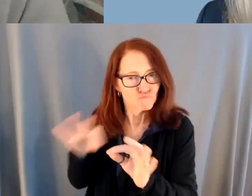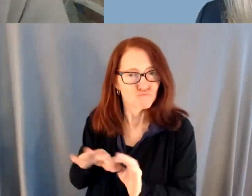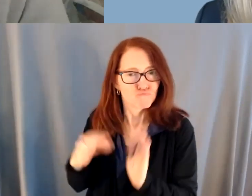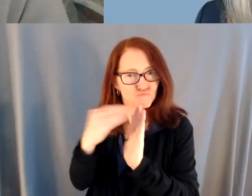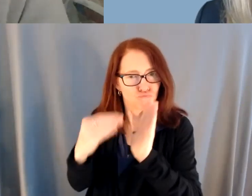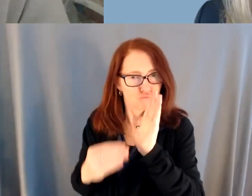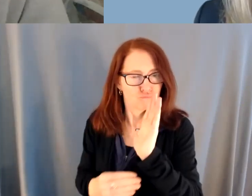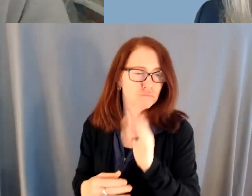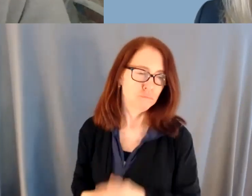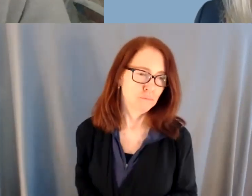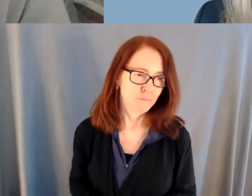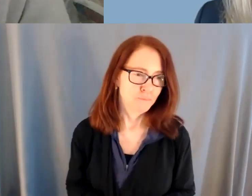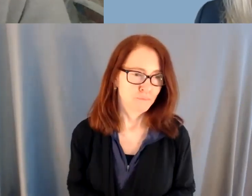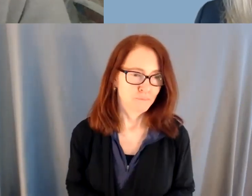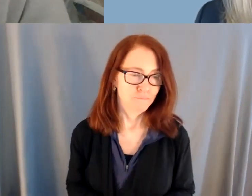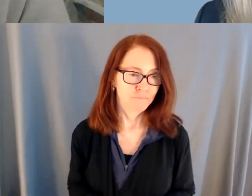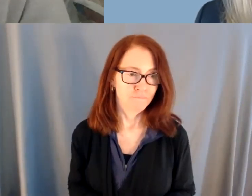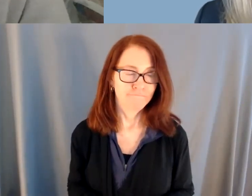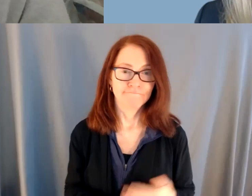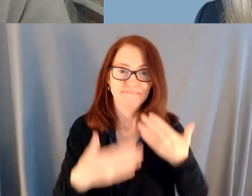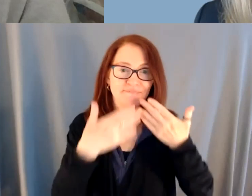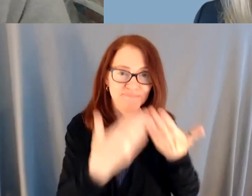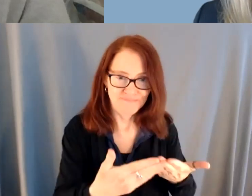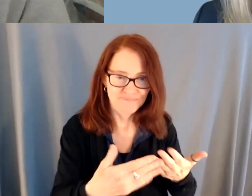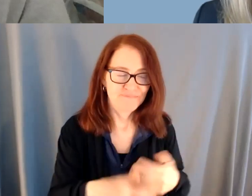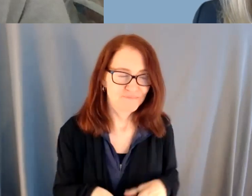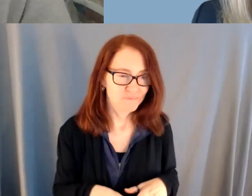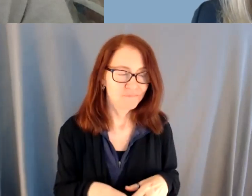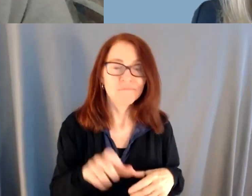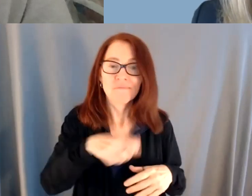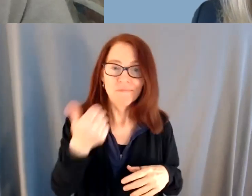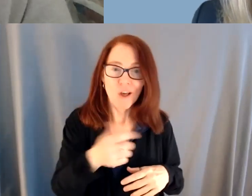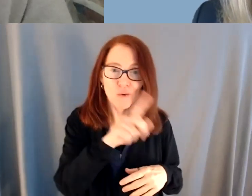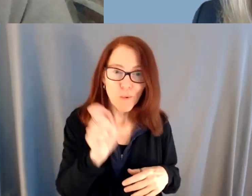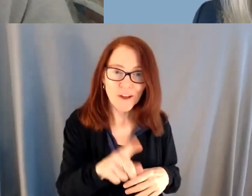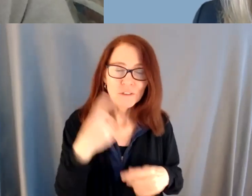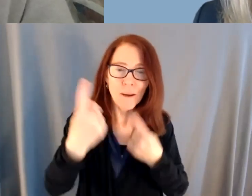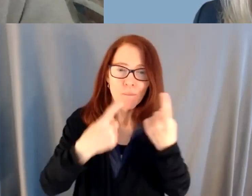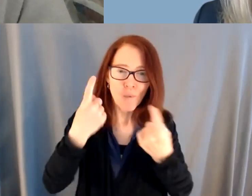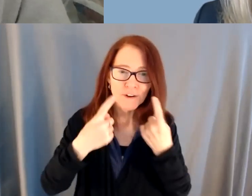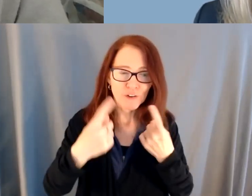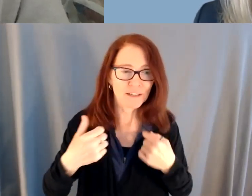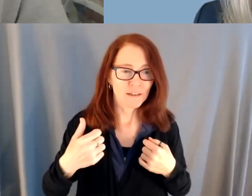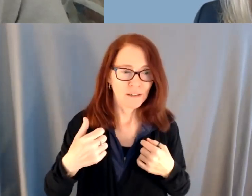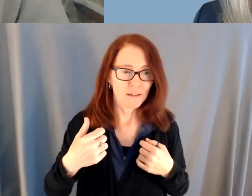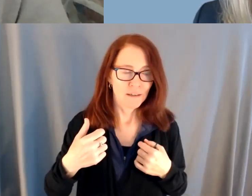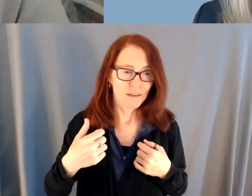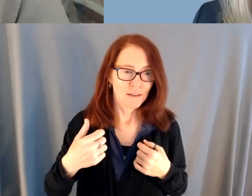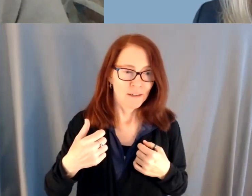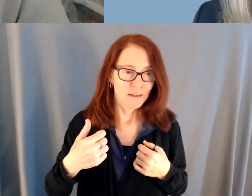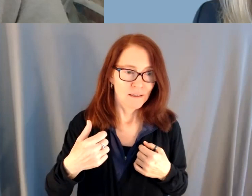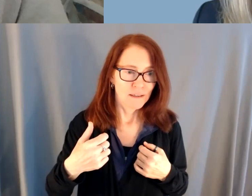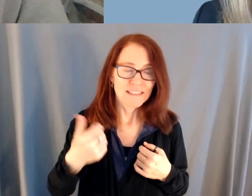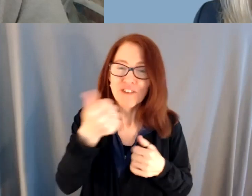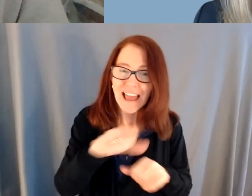Thank you so much for that. And then another question, is there a virtual meeting platform that works